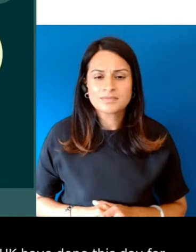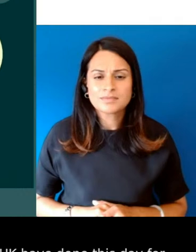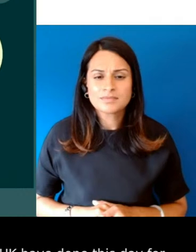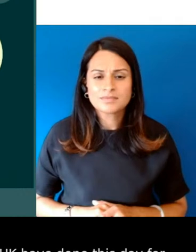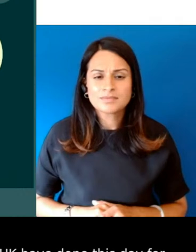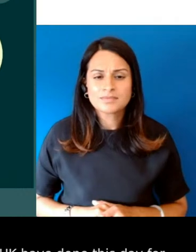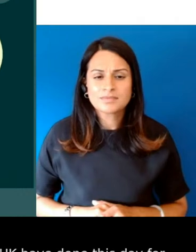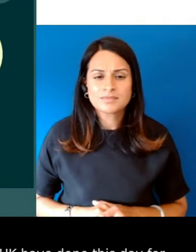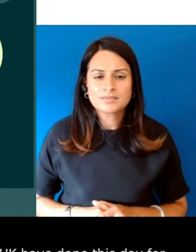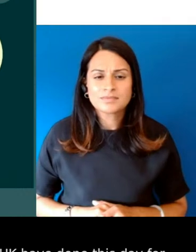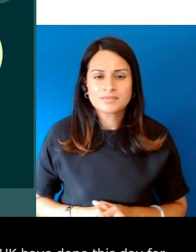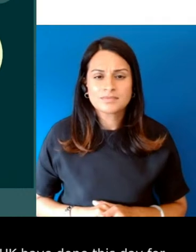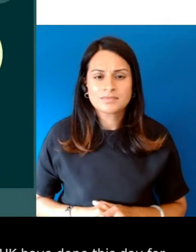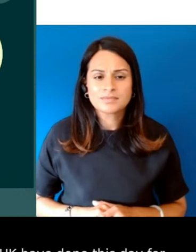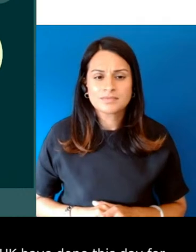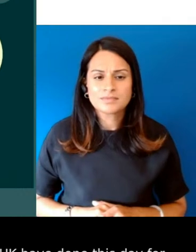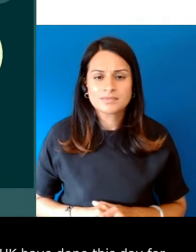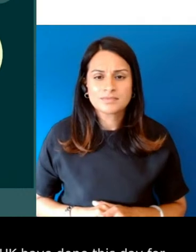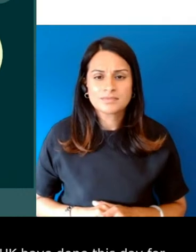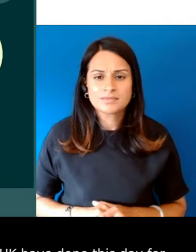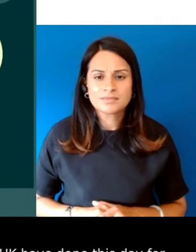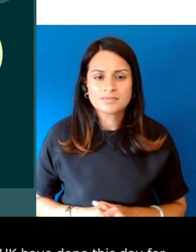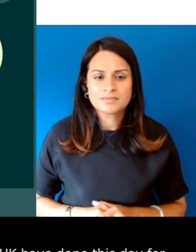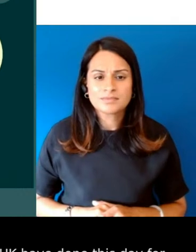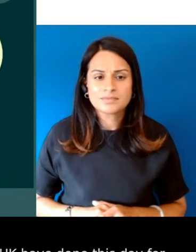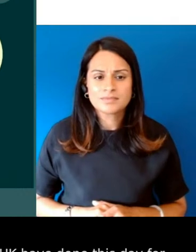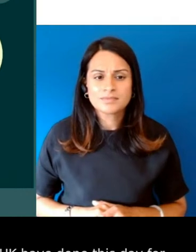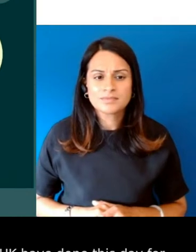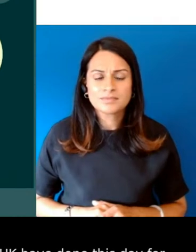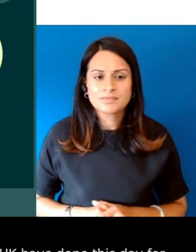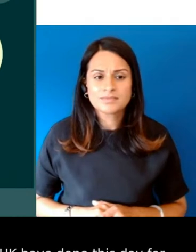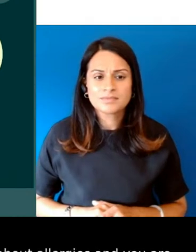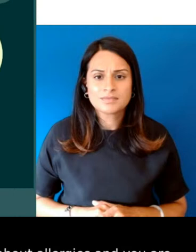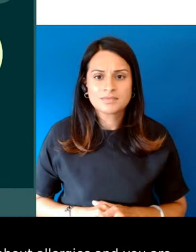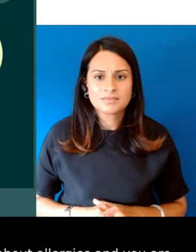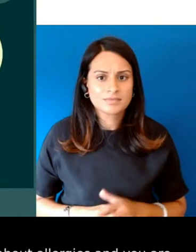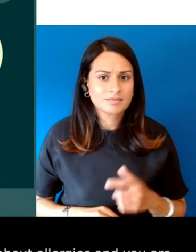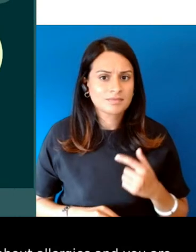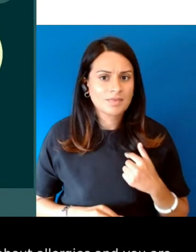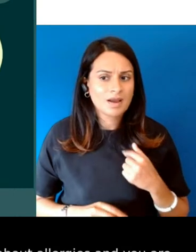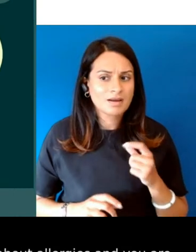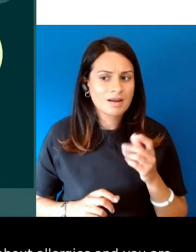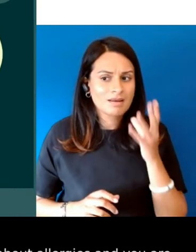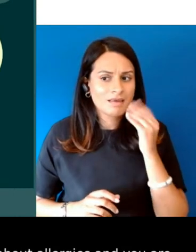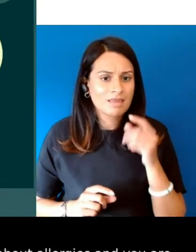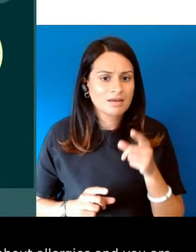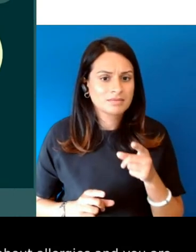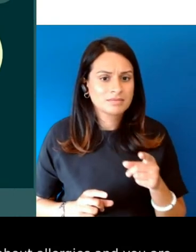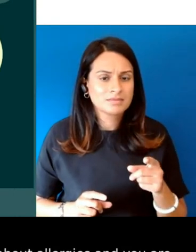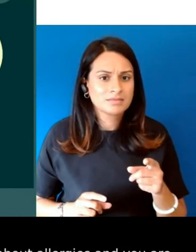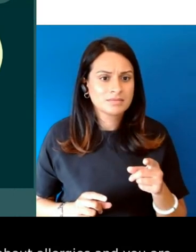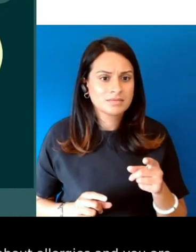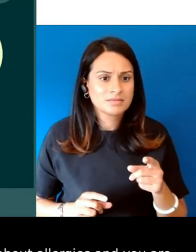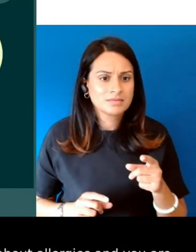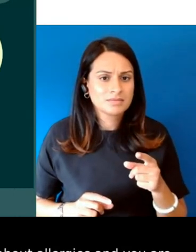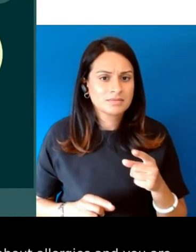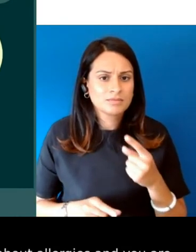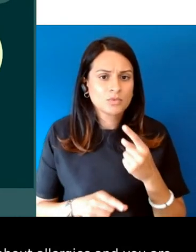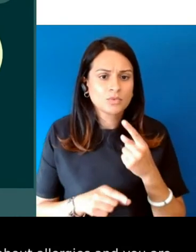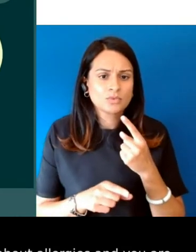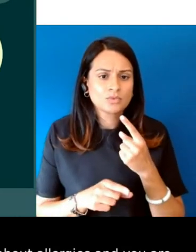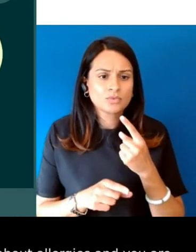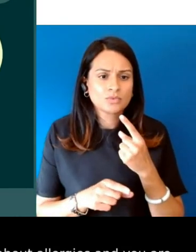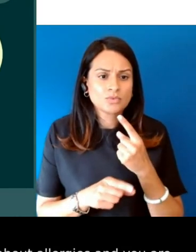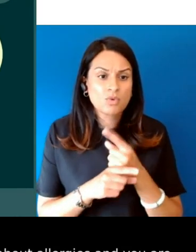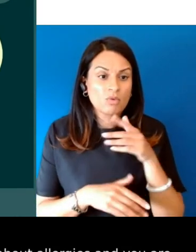and another thing i think it's great that the charity organized this data today and i'm going to be talking about anaphylaxis and they're